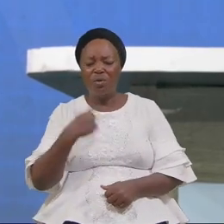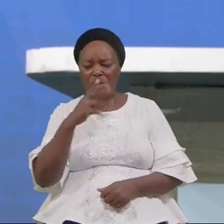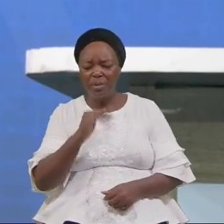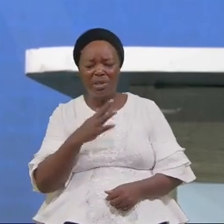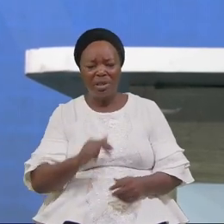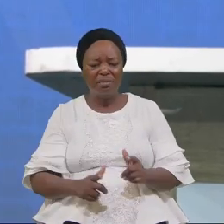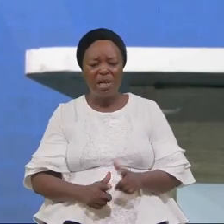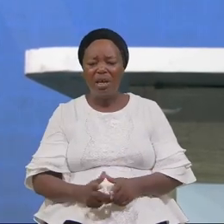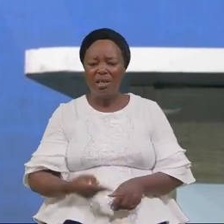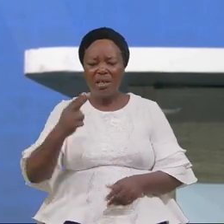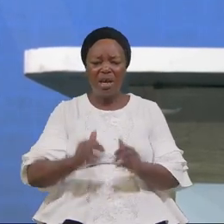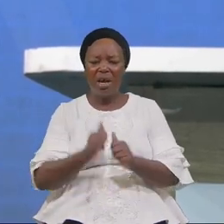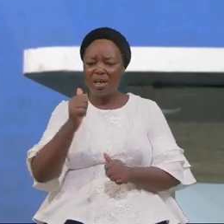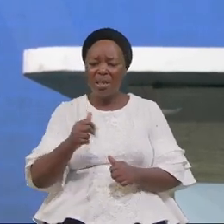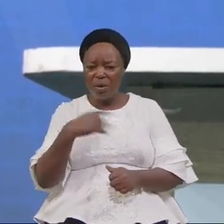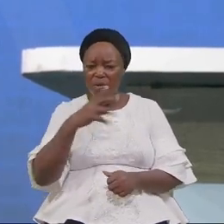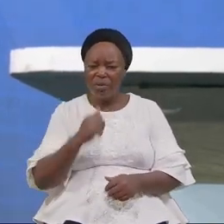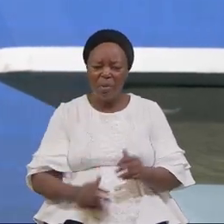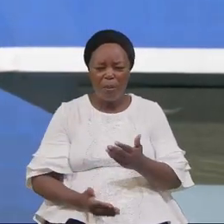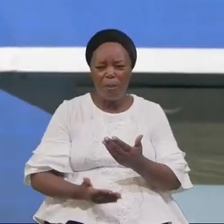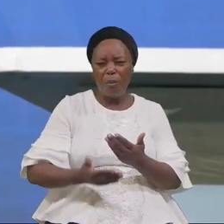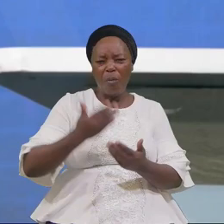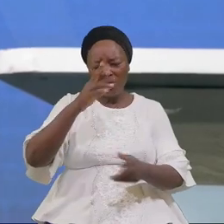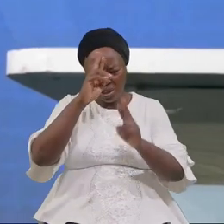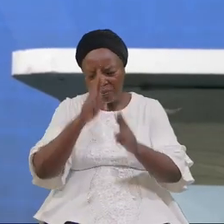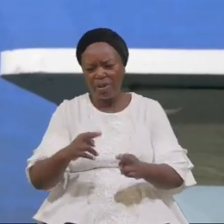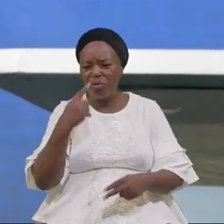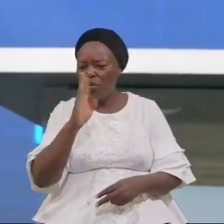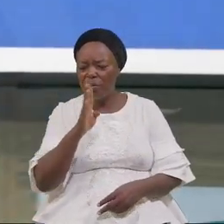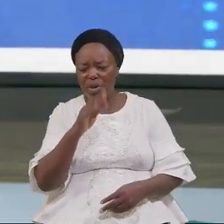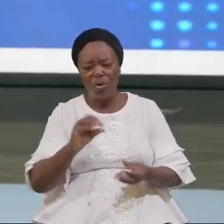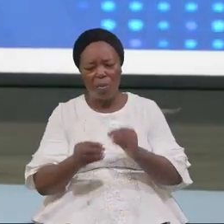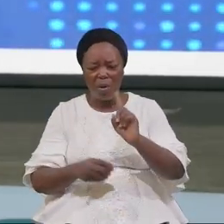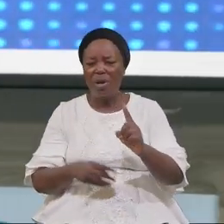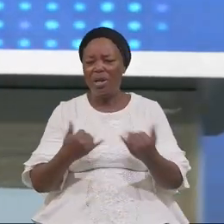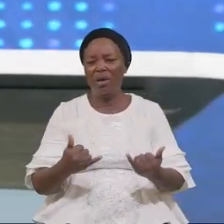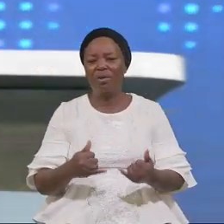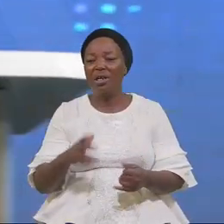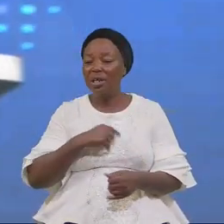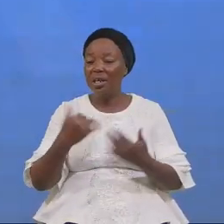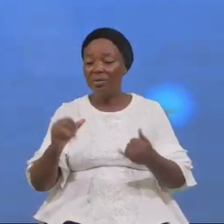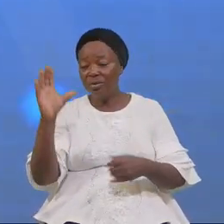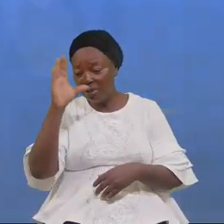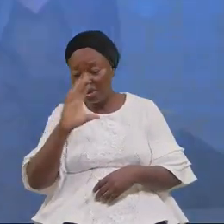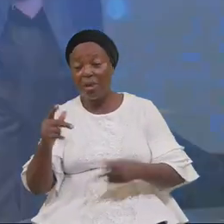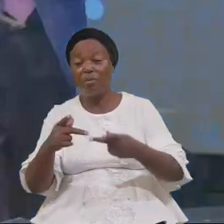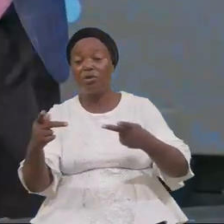the most respected, who will be number one. They were now seeking